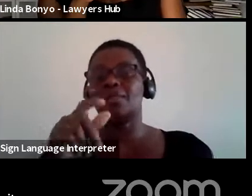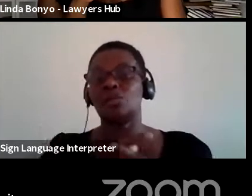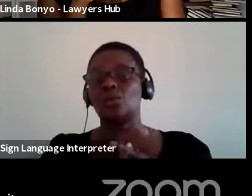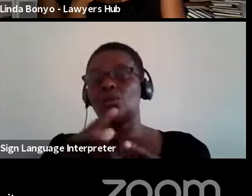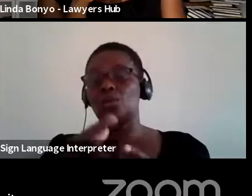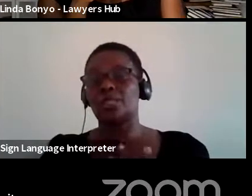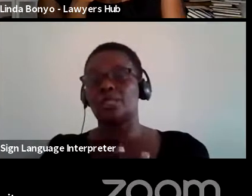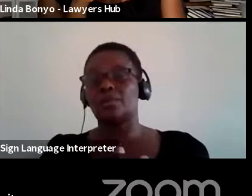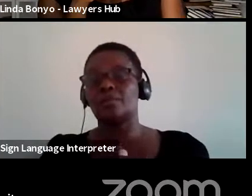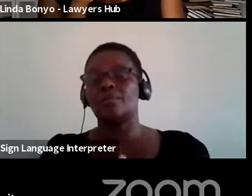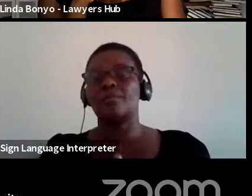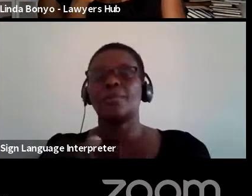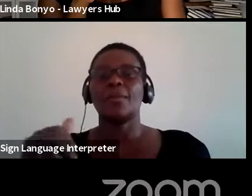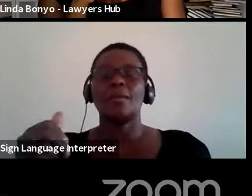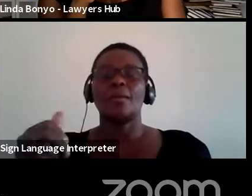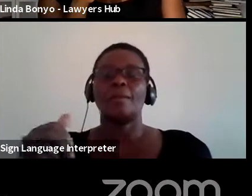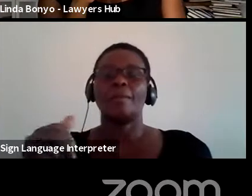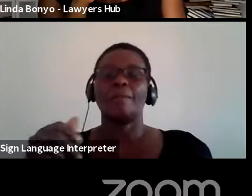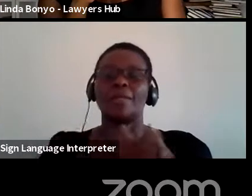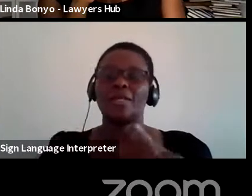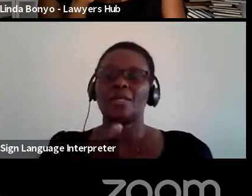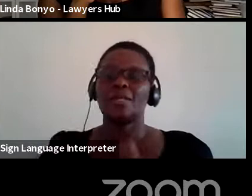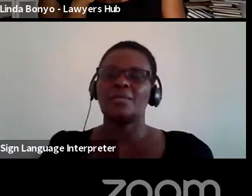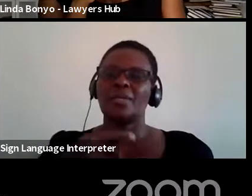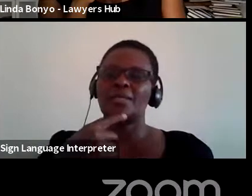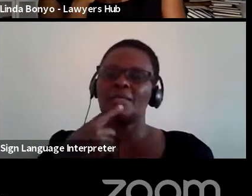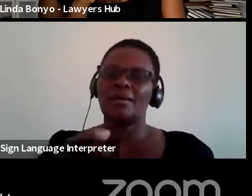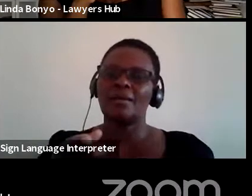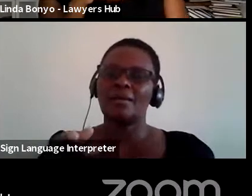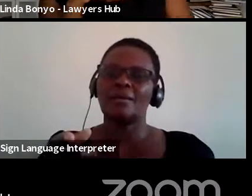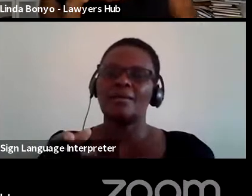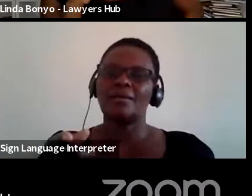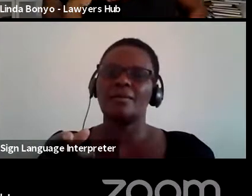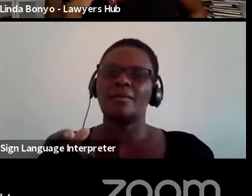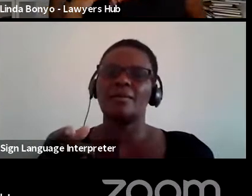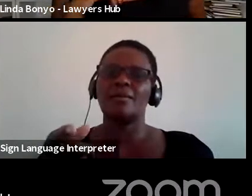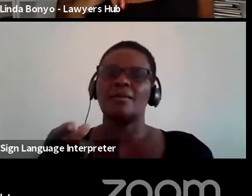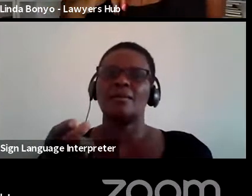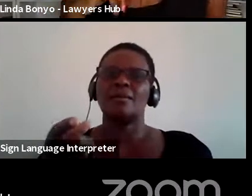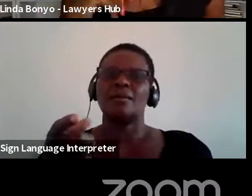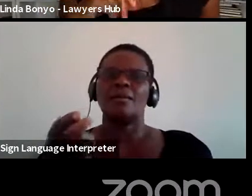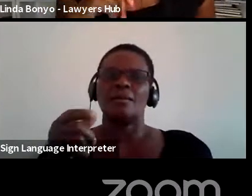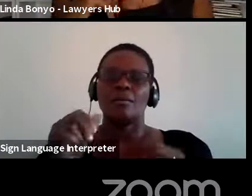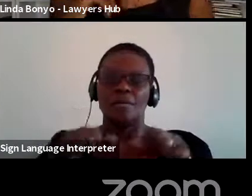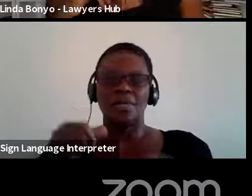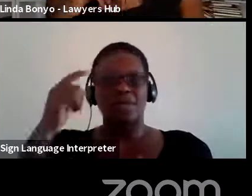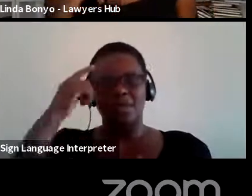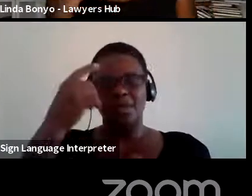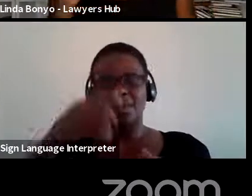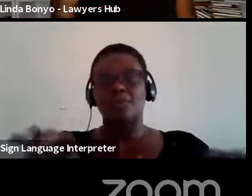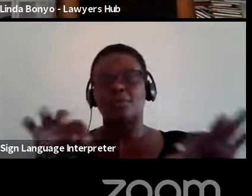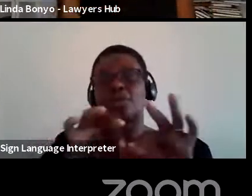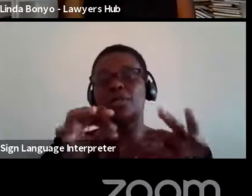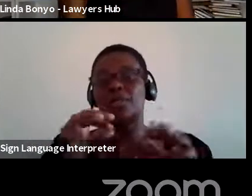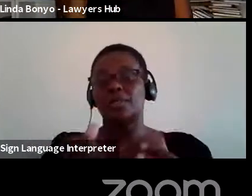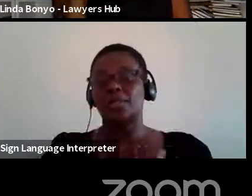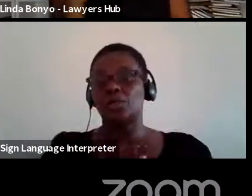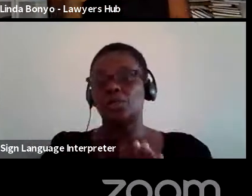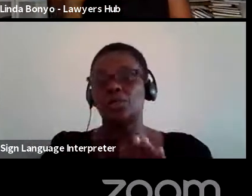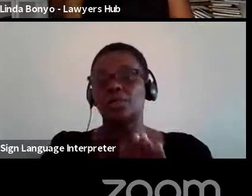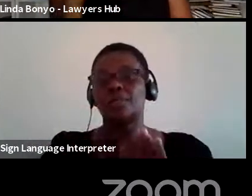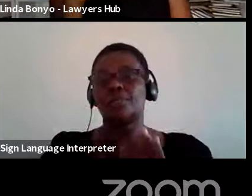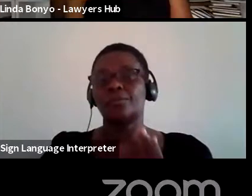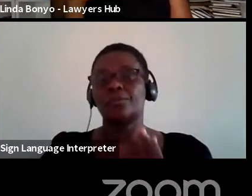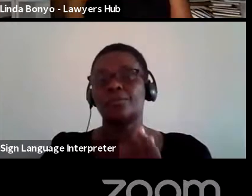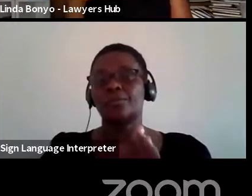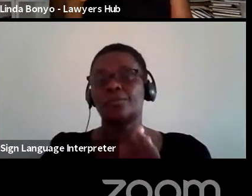with participants indicating that it would be important to include considerations around automated tools going forward. So